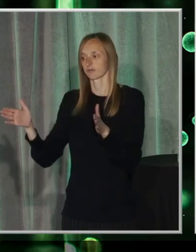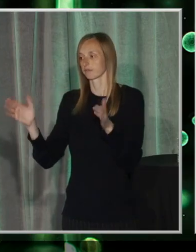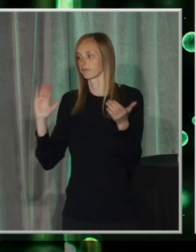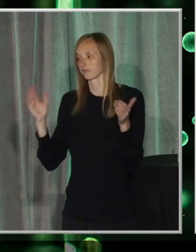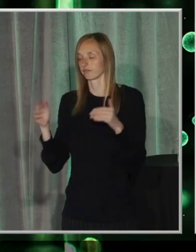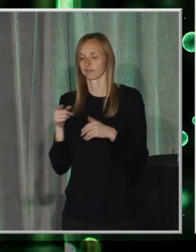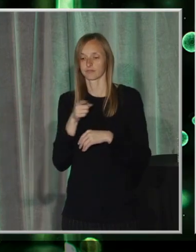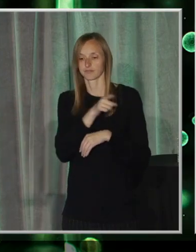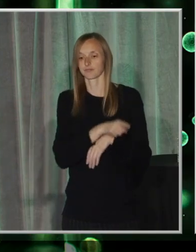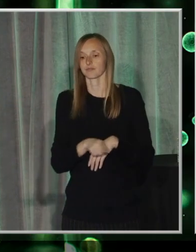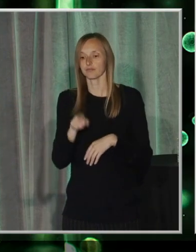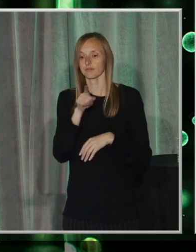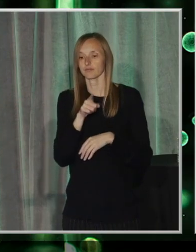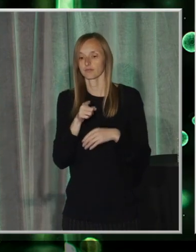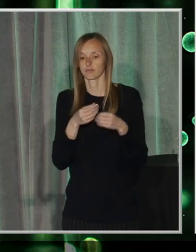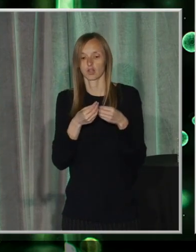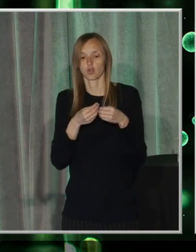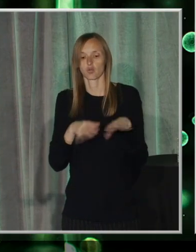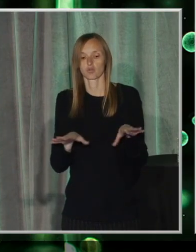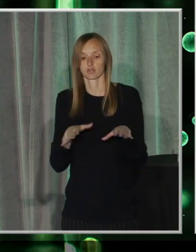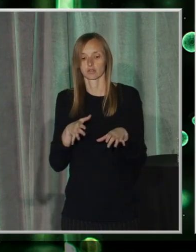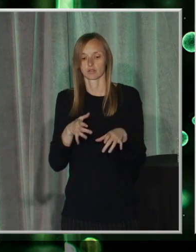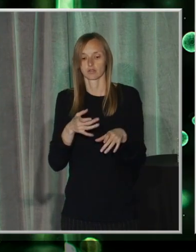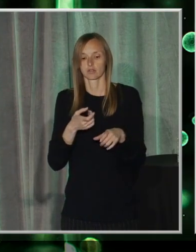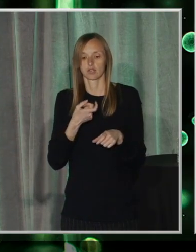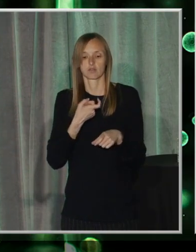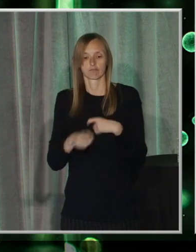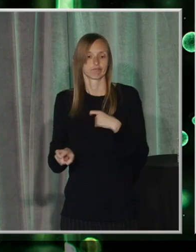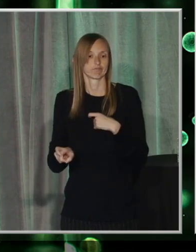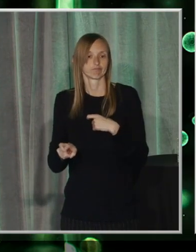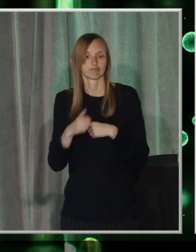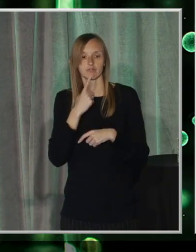them losing or wasting those tomatoes?